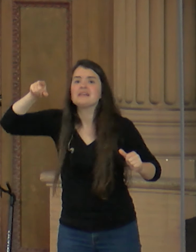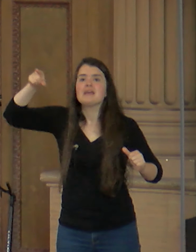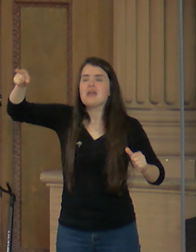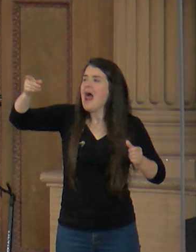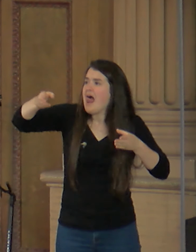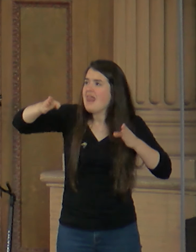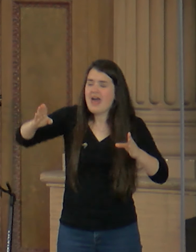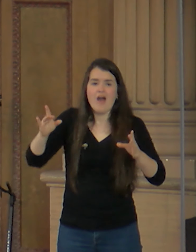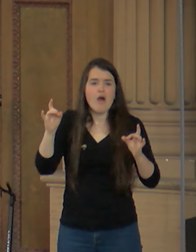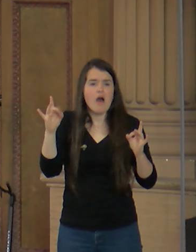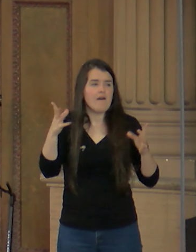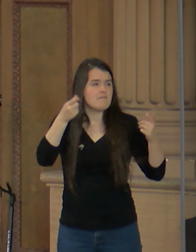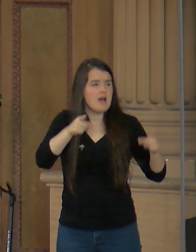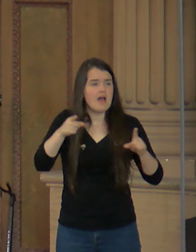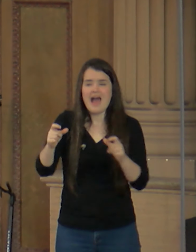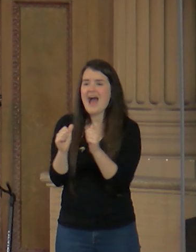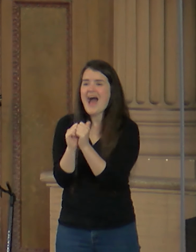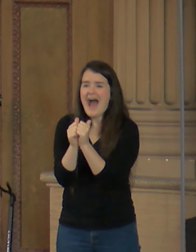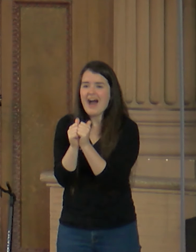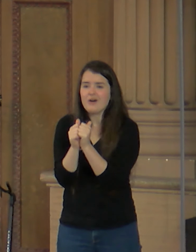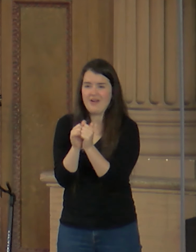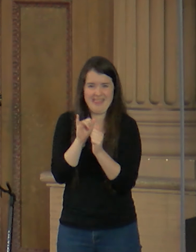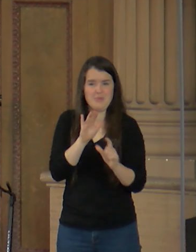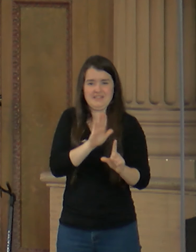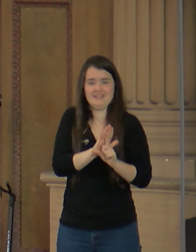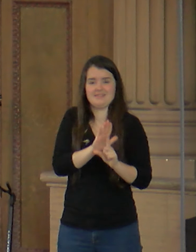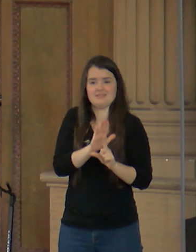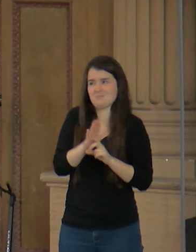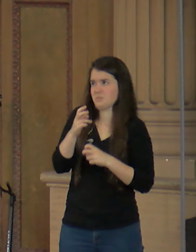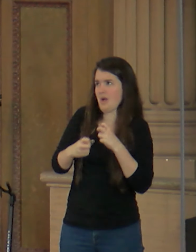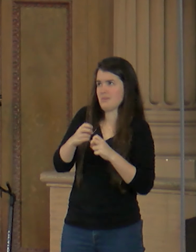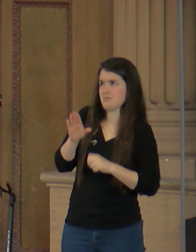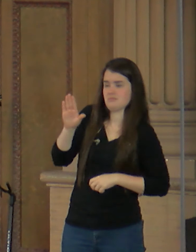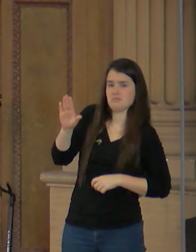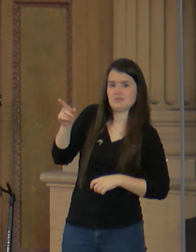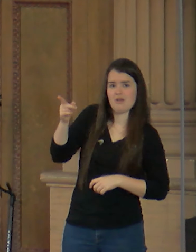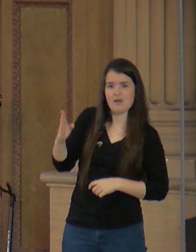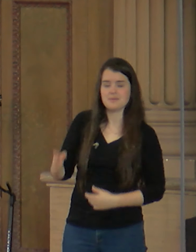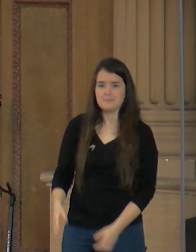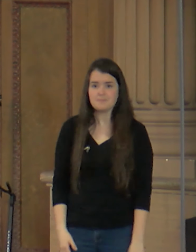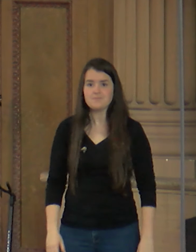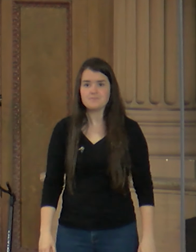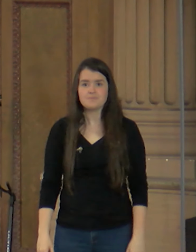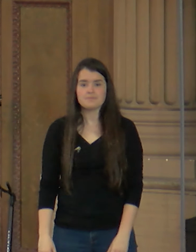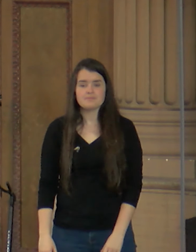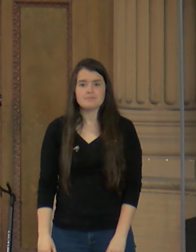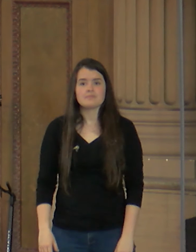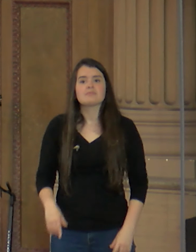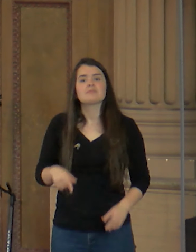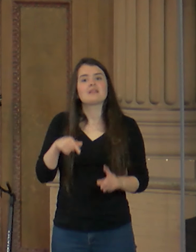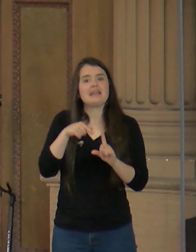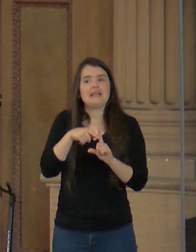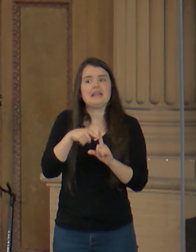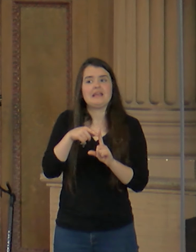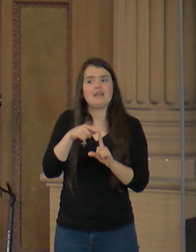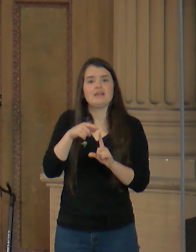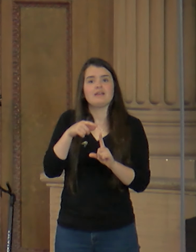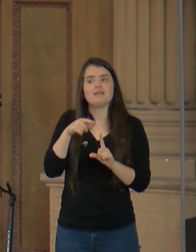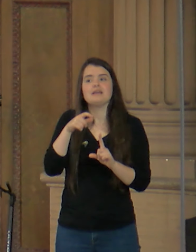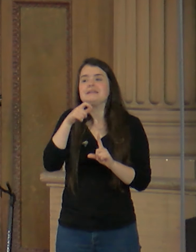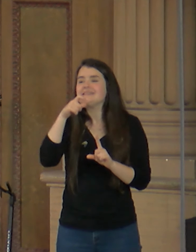to happen? Job didn't need that much to be reminded of God's bigness and his smallness. So he needed it reinforced like we all